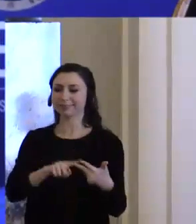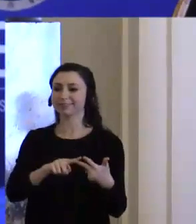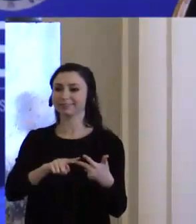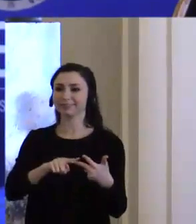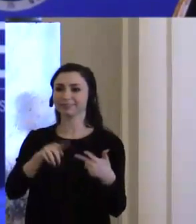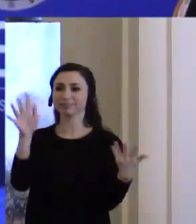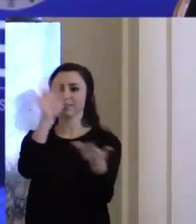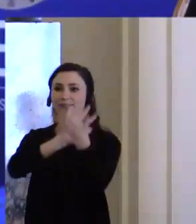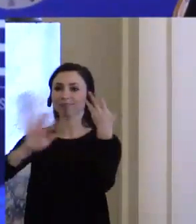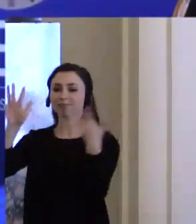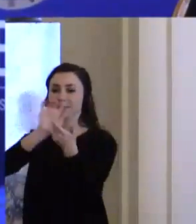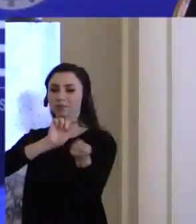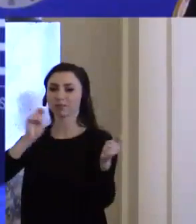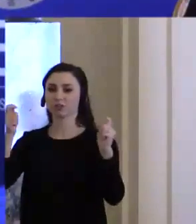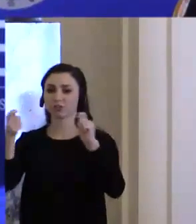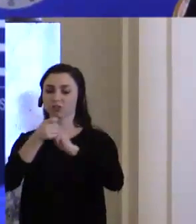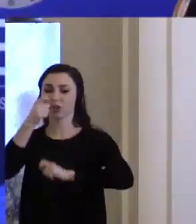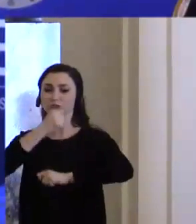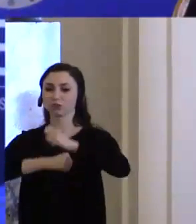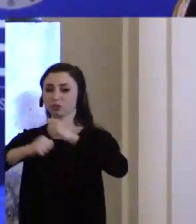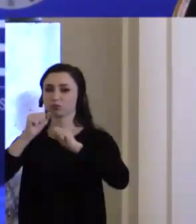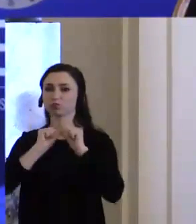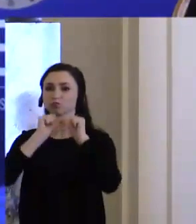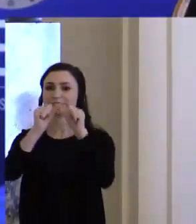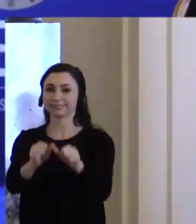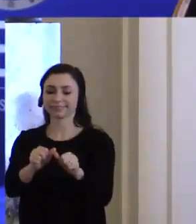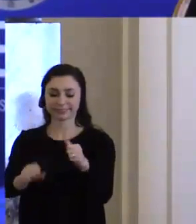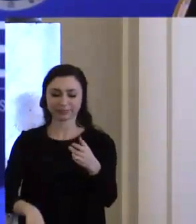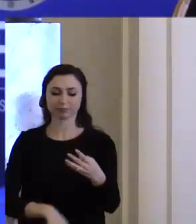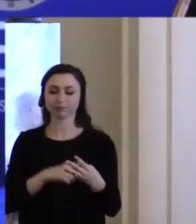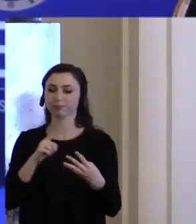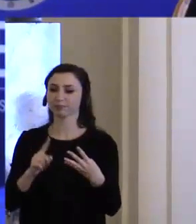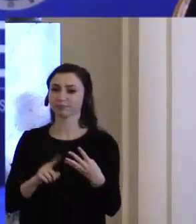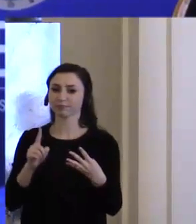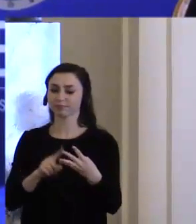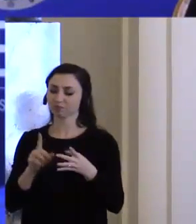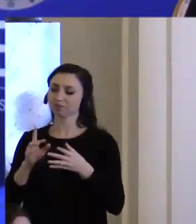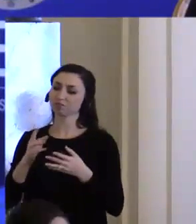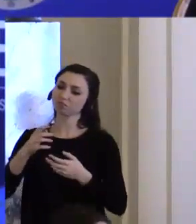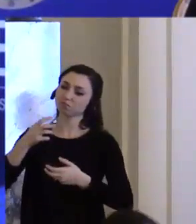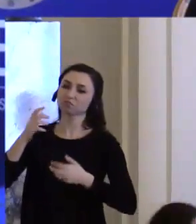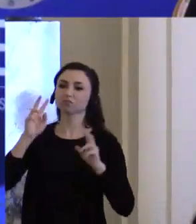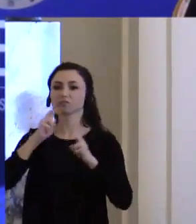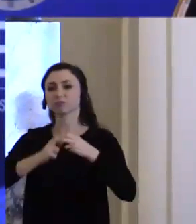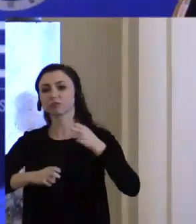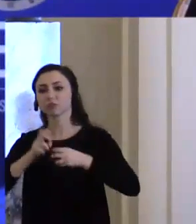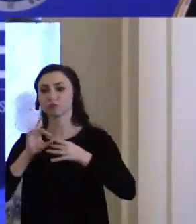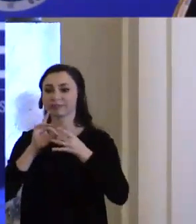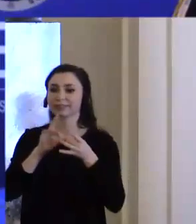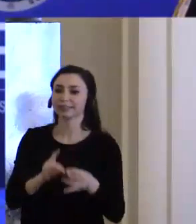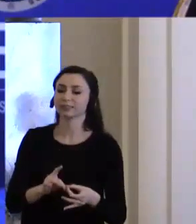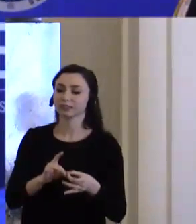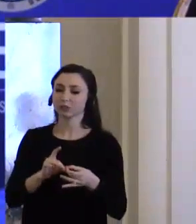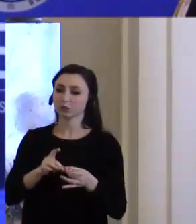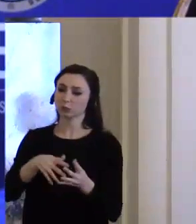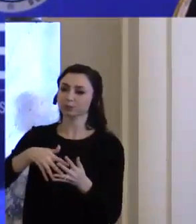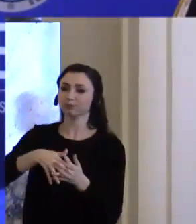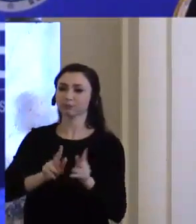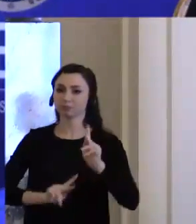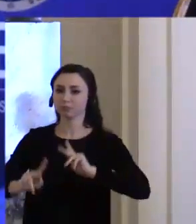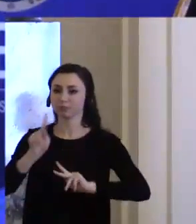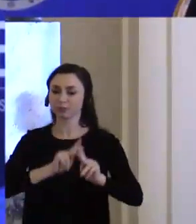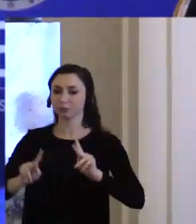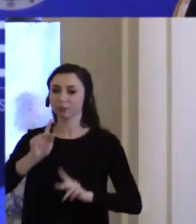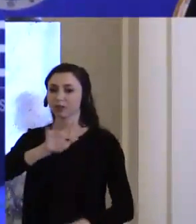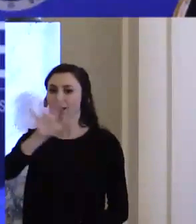and construction of resiliency, matters related to indigenous peoples and people of African descent, in